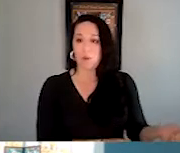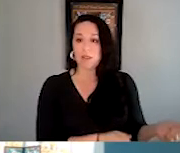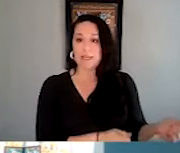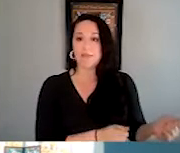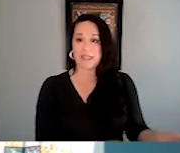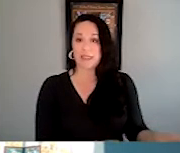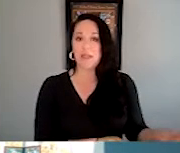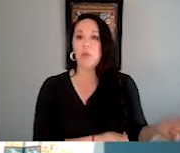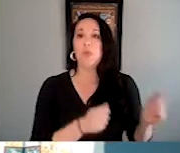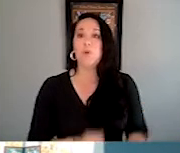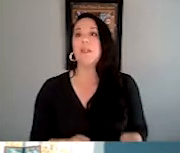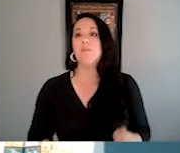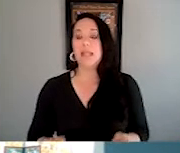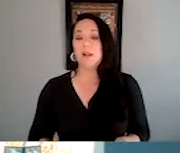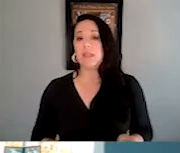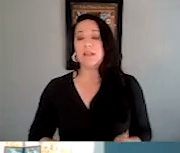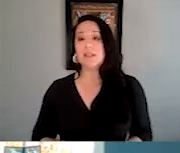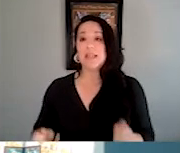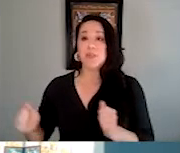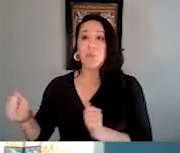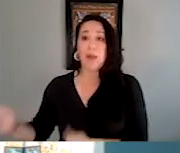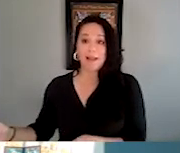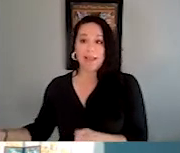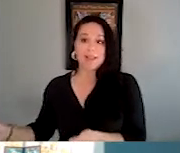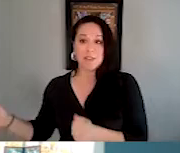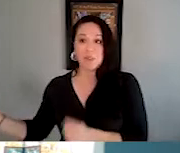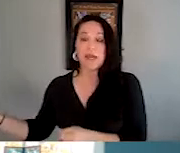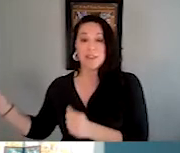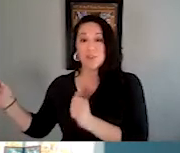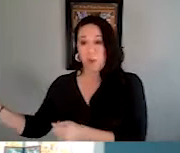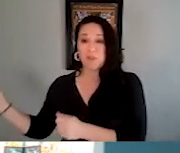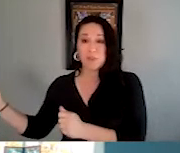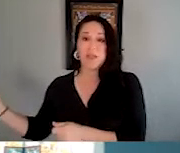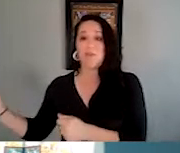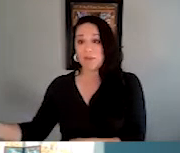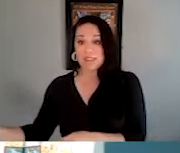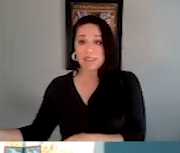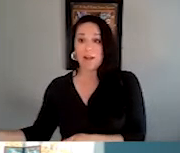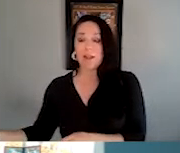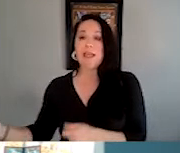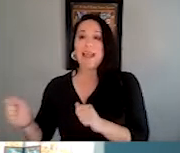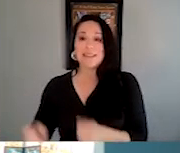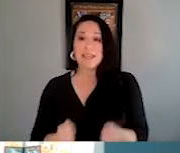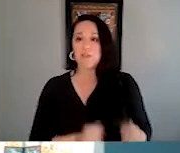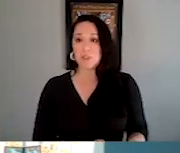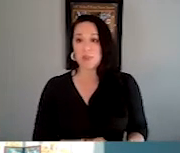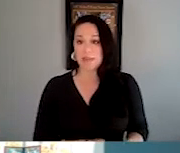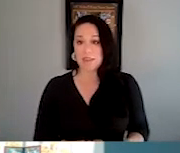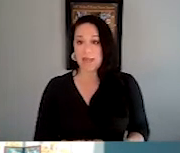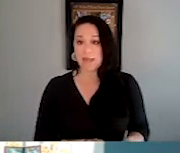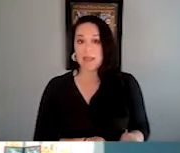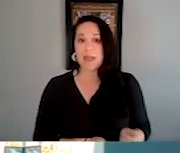that local qualitative data, we wouldn't have been intervening this well into 2012, 2015 era instead